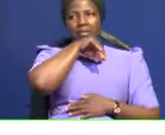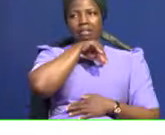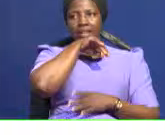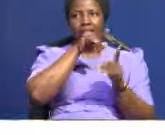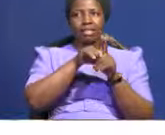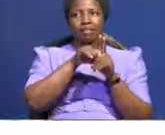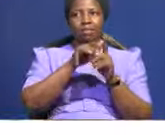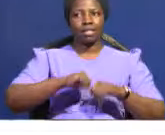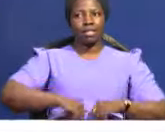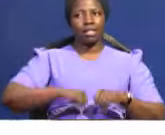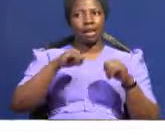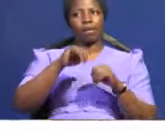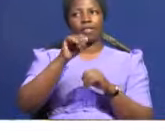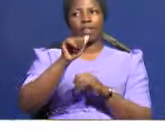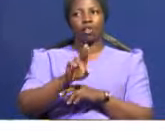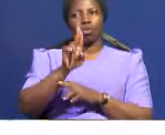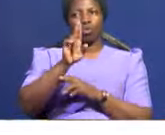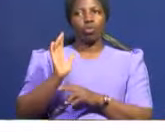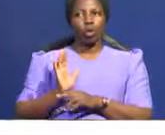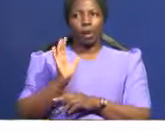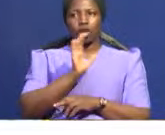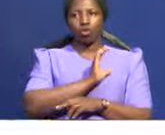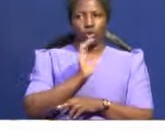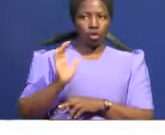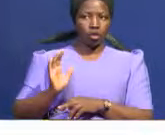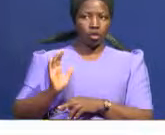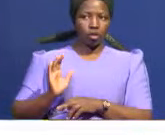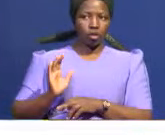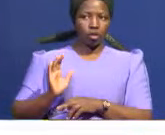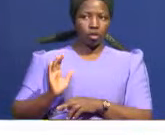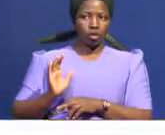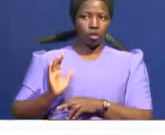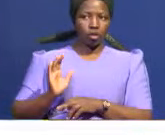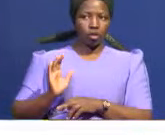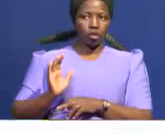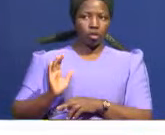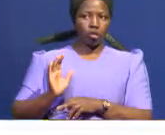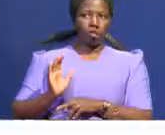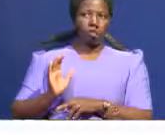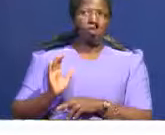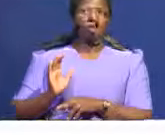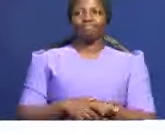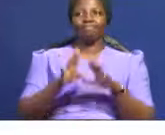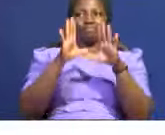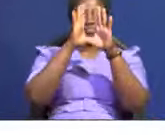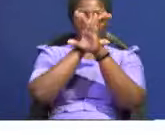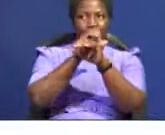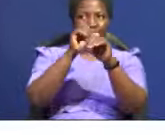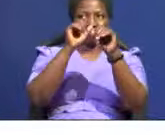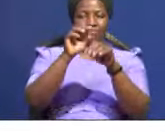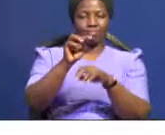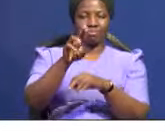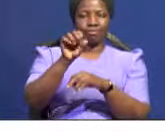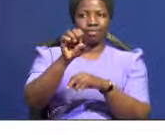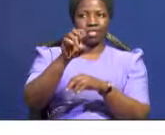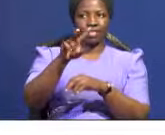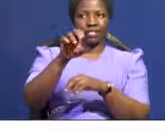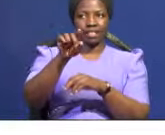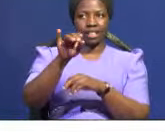Commission. Lakini Rais Museveni alikuwa na mengi ya kusema. bali mgombeaji wa kiti hicho kutoka